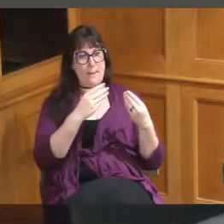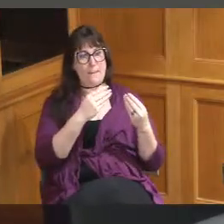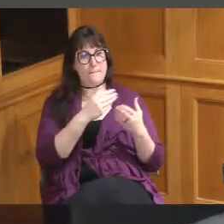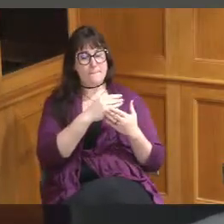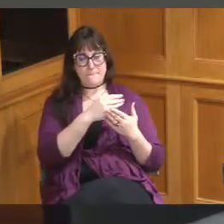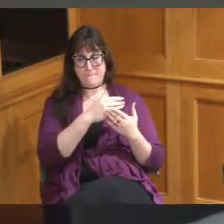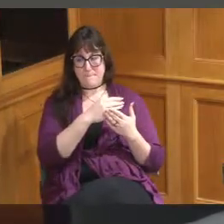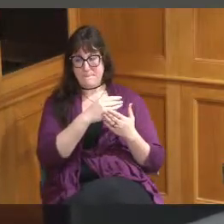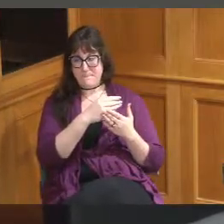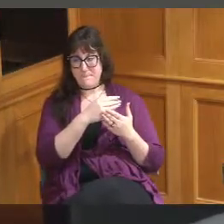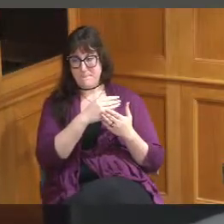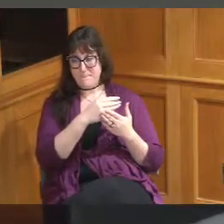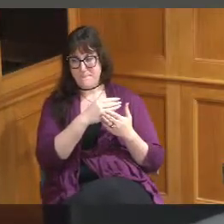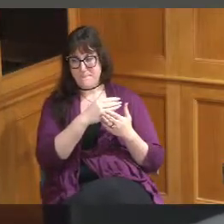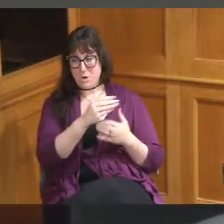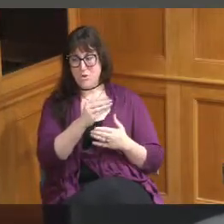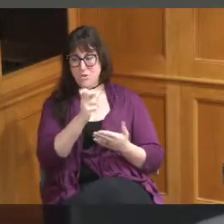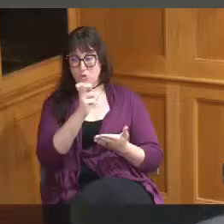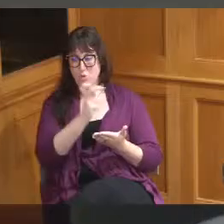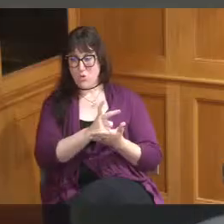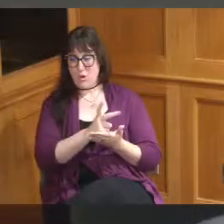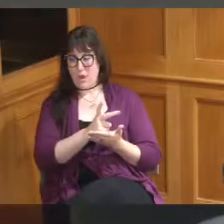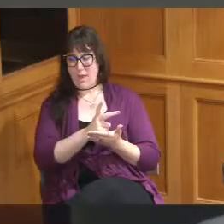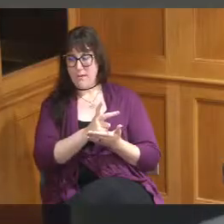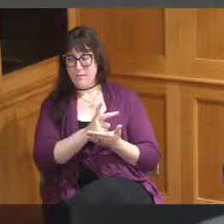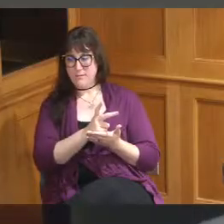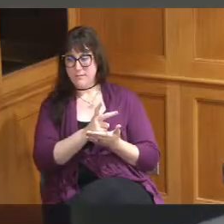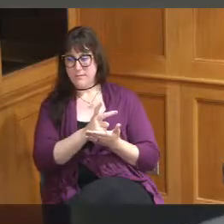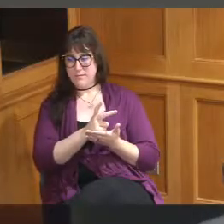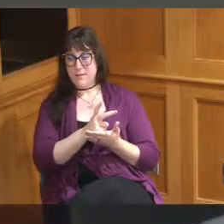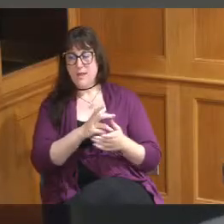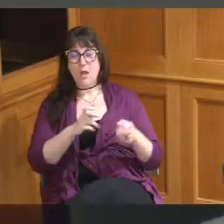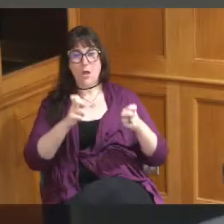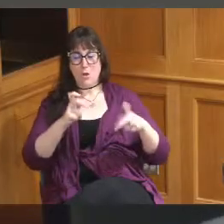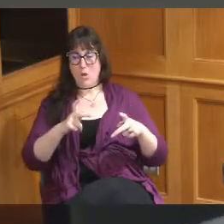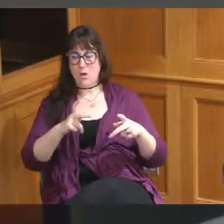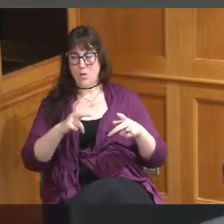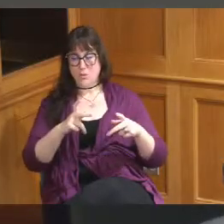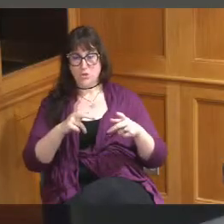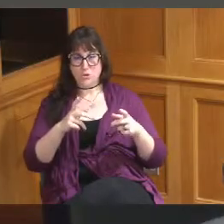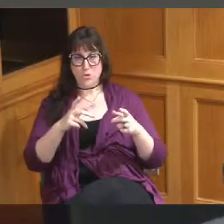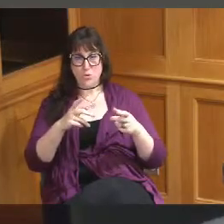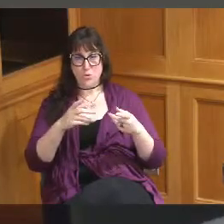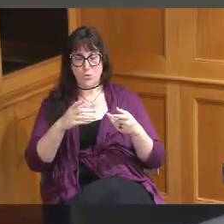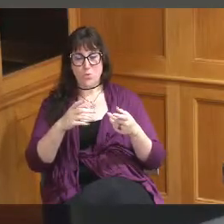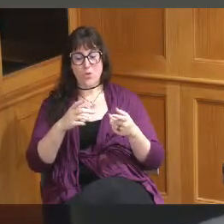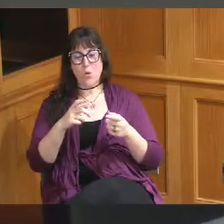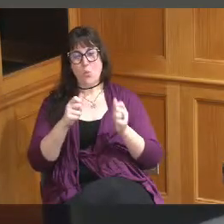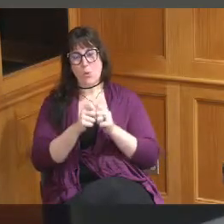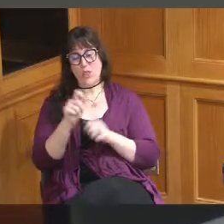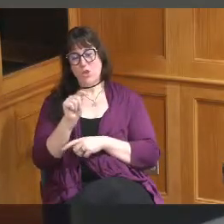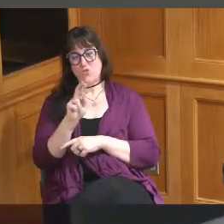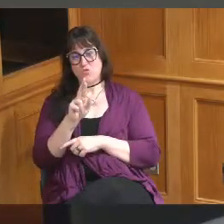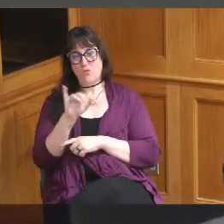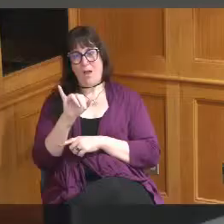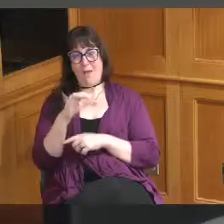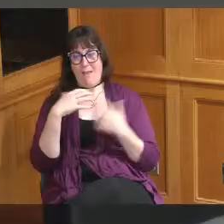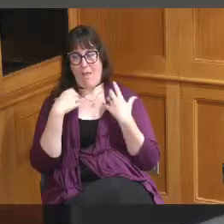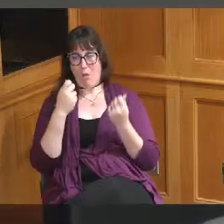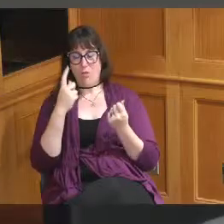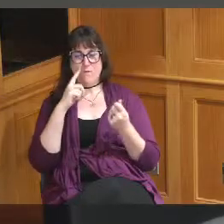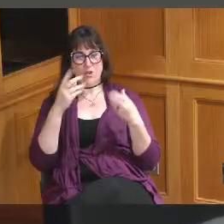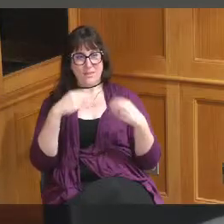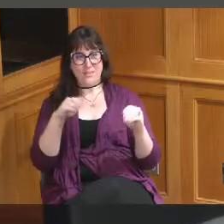resolution to grant our Community Improvement Corporation the authority to enter into a purchase-sale agreement with TriHealth for the sale